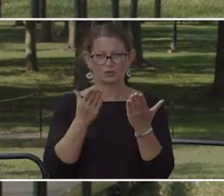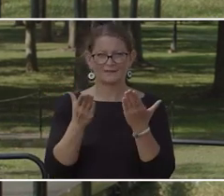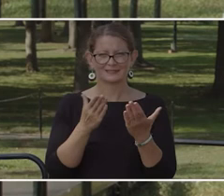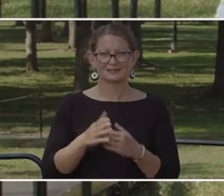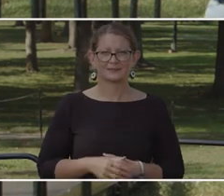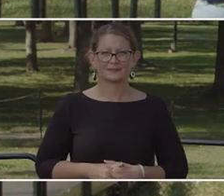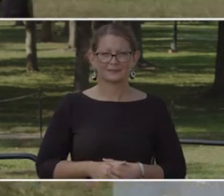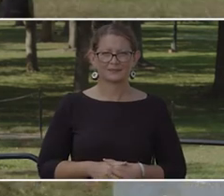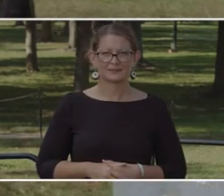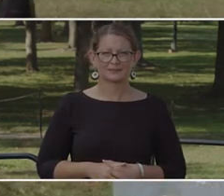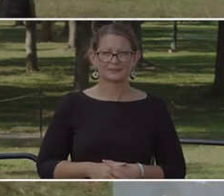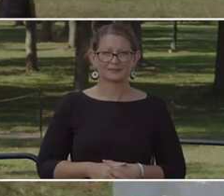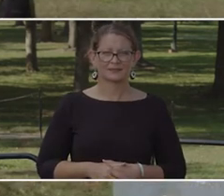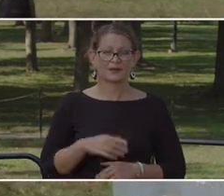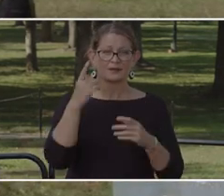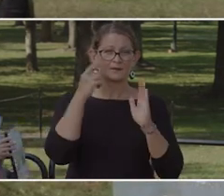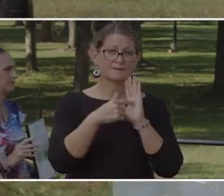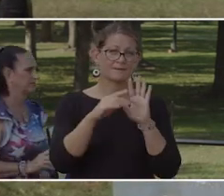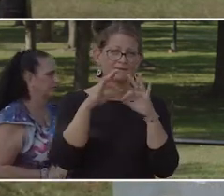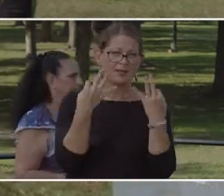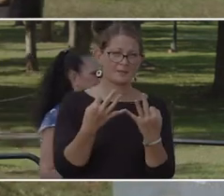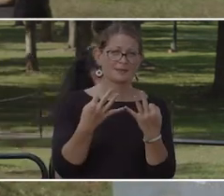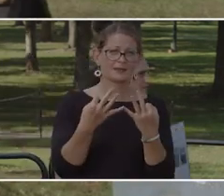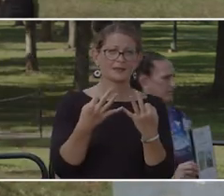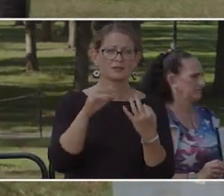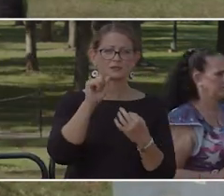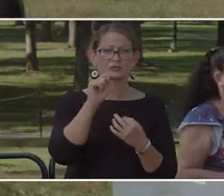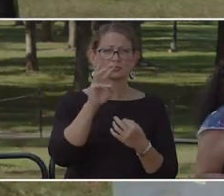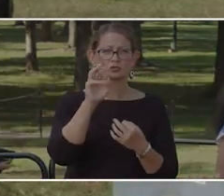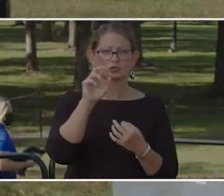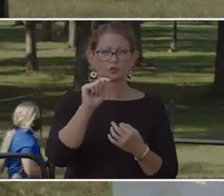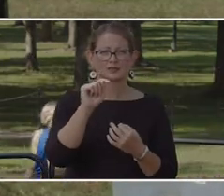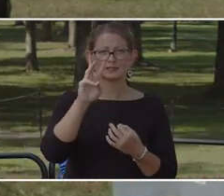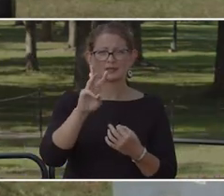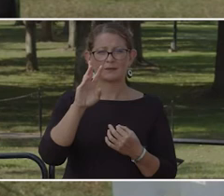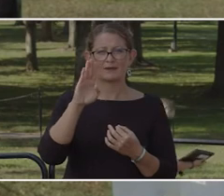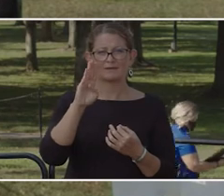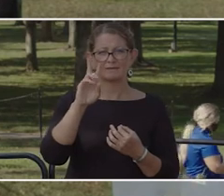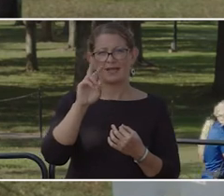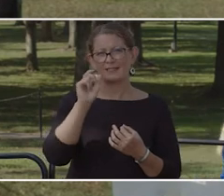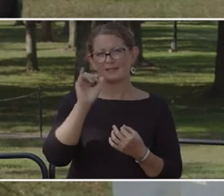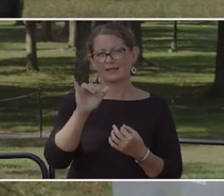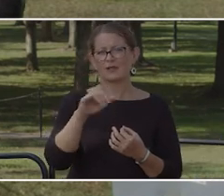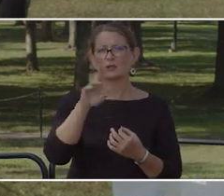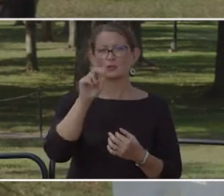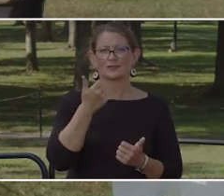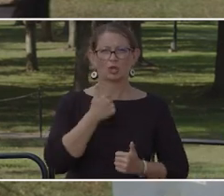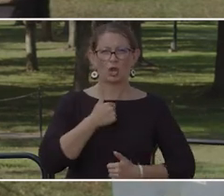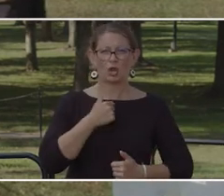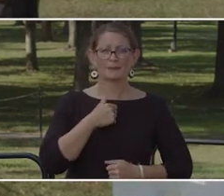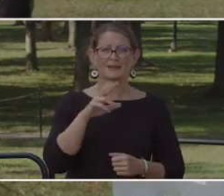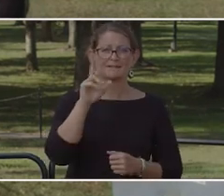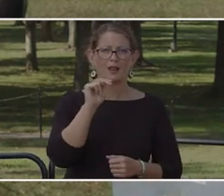service. On behalf of the family of Stuart W. Ballard, U.S. Army,